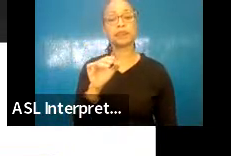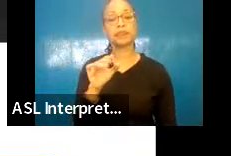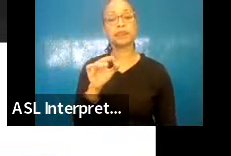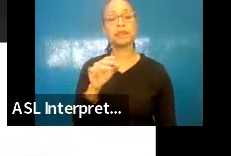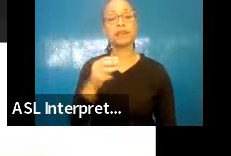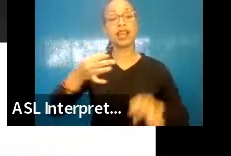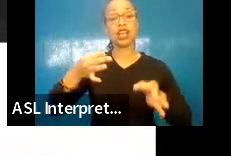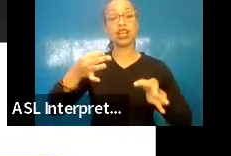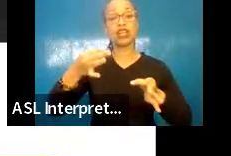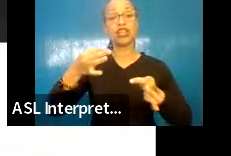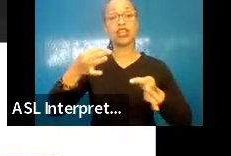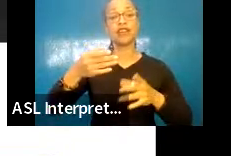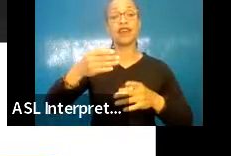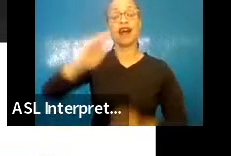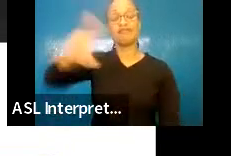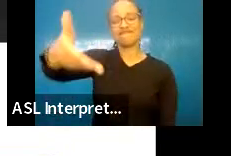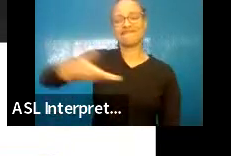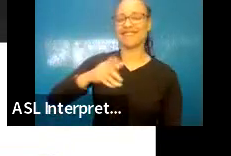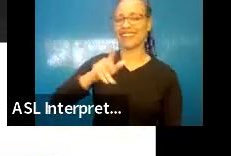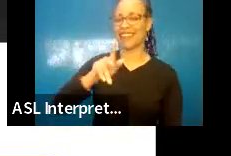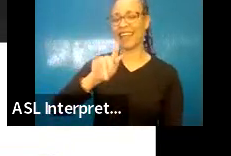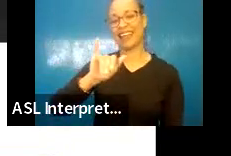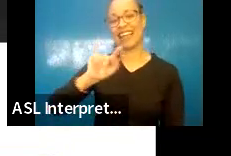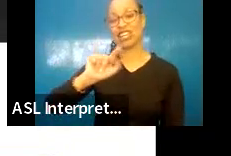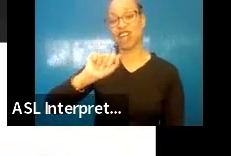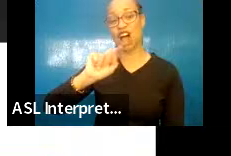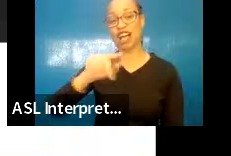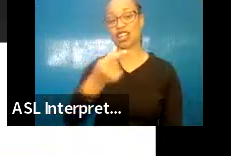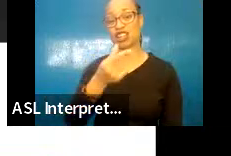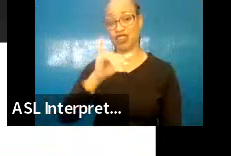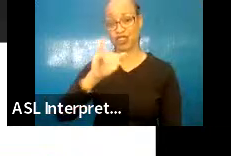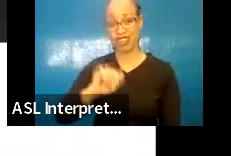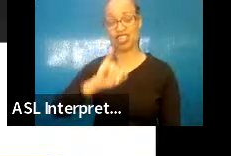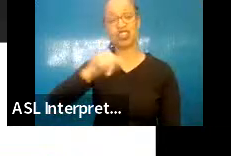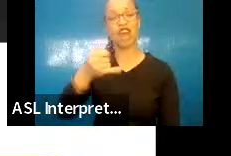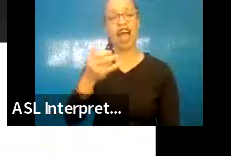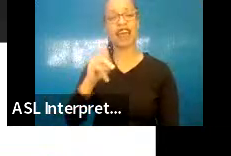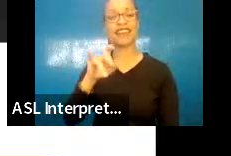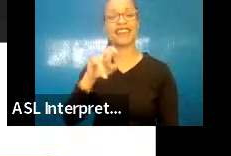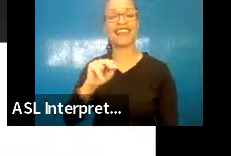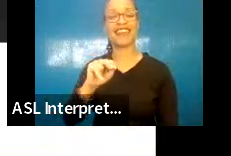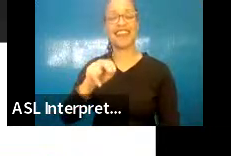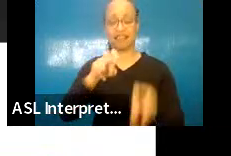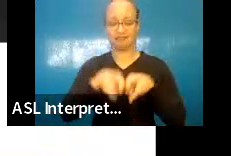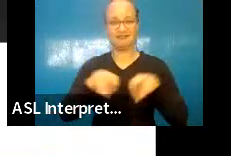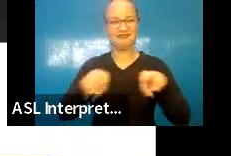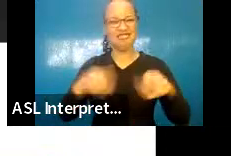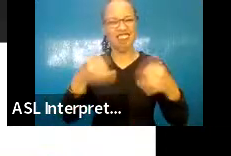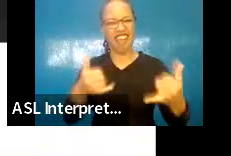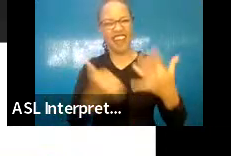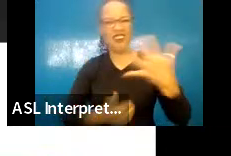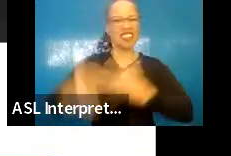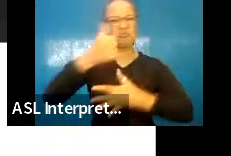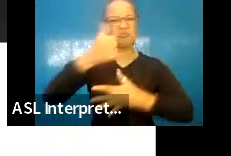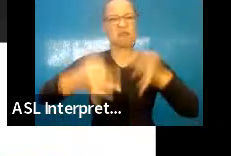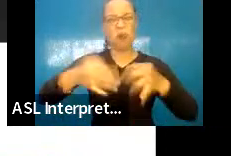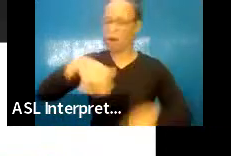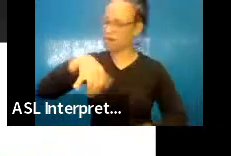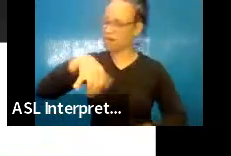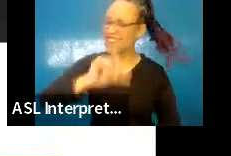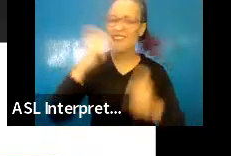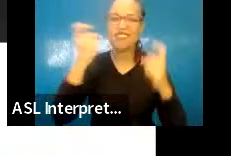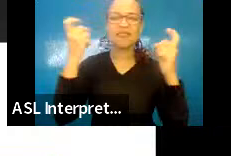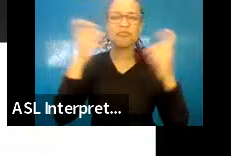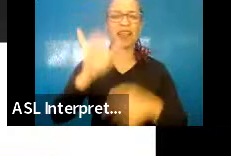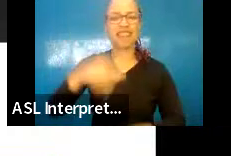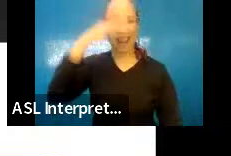Justice Ketanji Brown Jackson to the Supreme Court, most of us have been still celebrating that as a woman, as a Black woman,